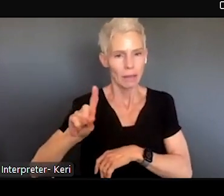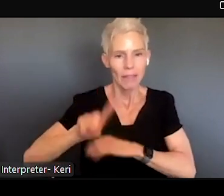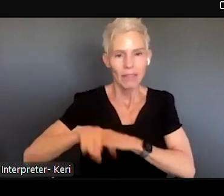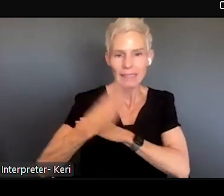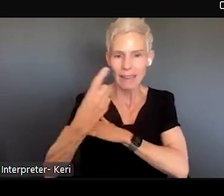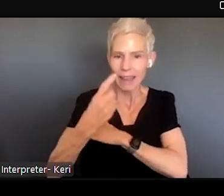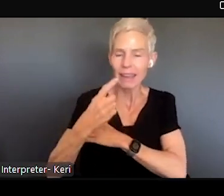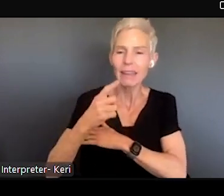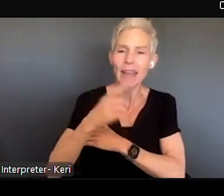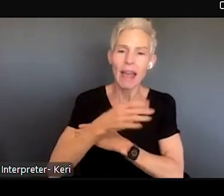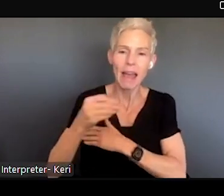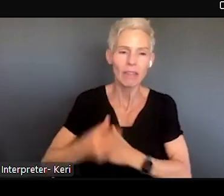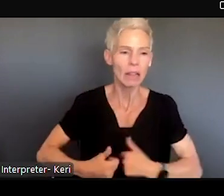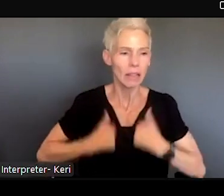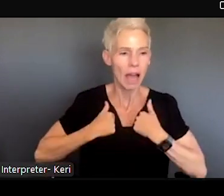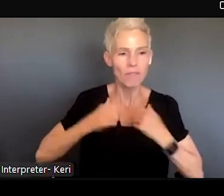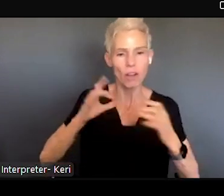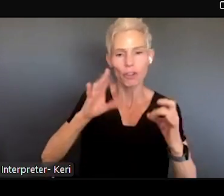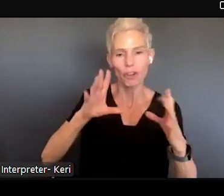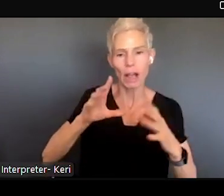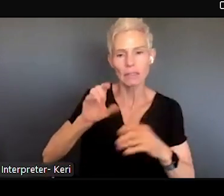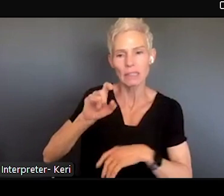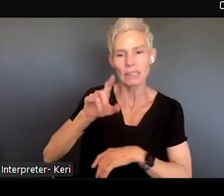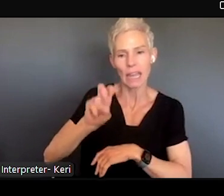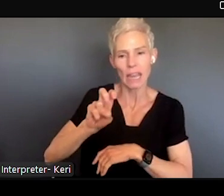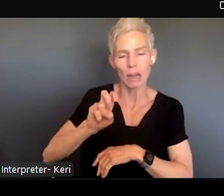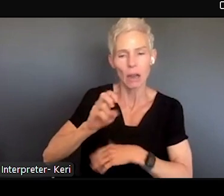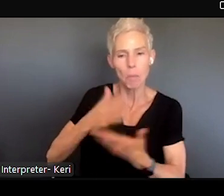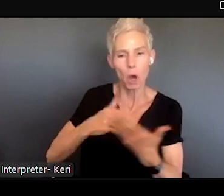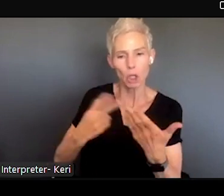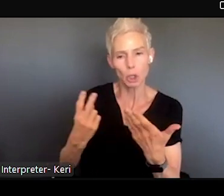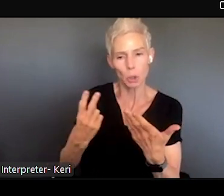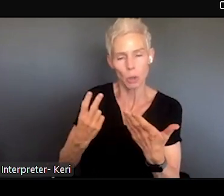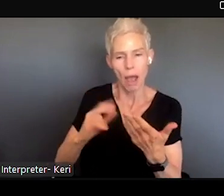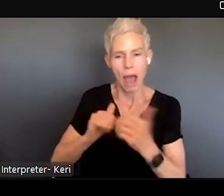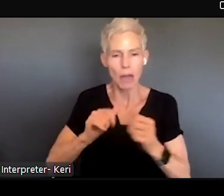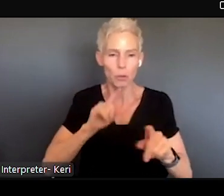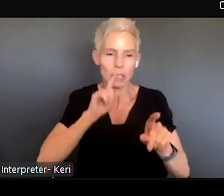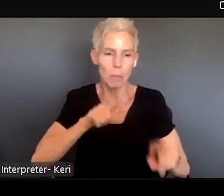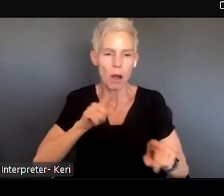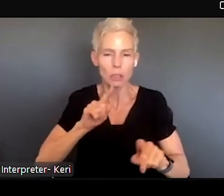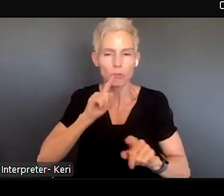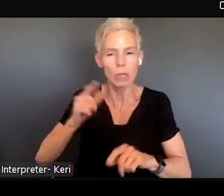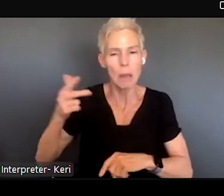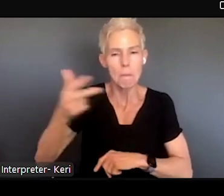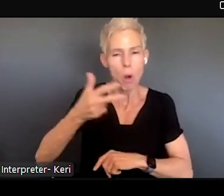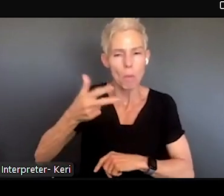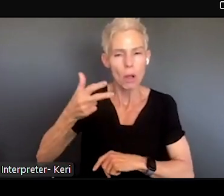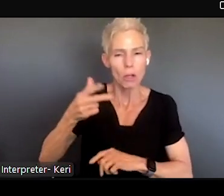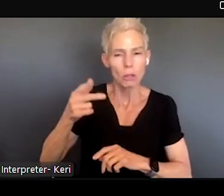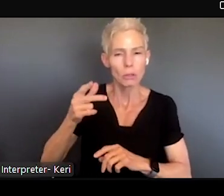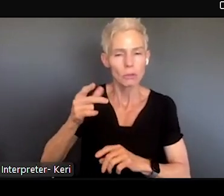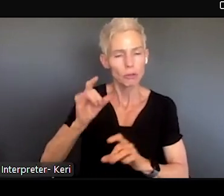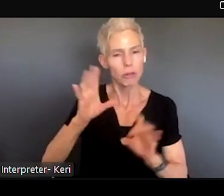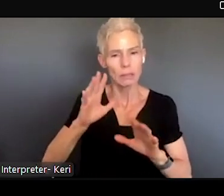part 2, someone to respond. So it's really on mobile crisis, and we're thrilled to have Elizabeth